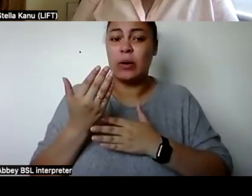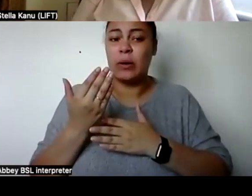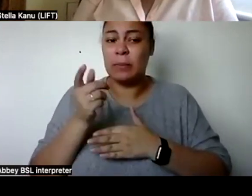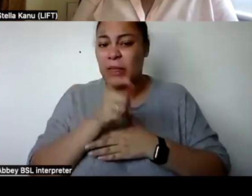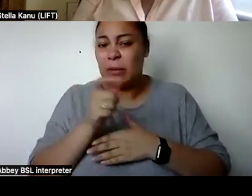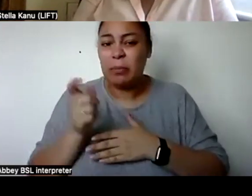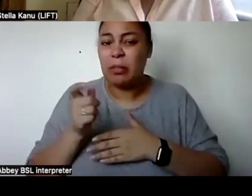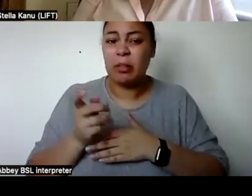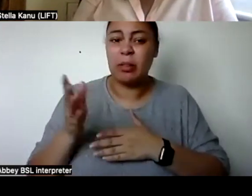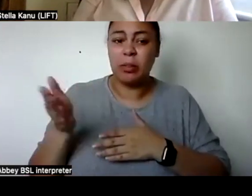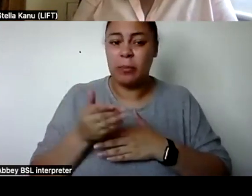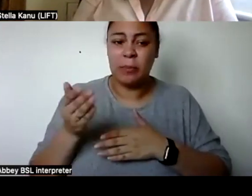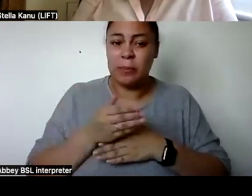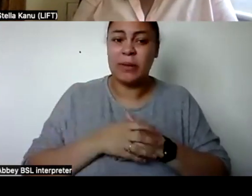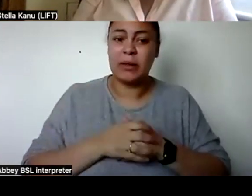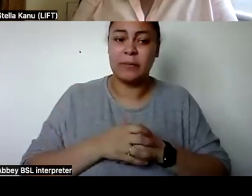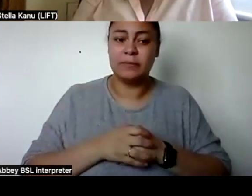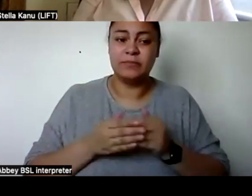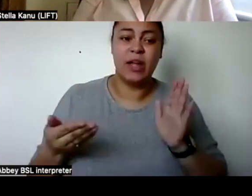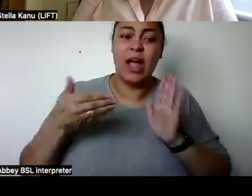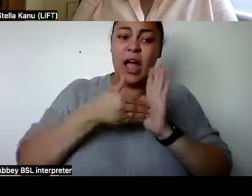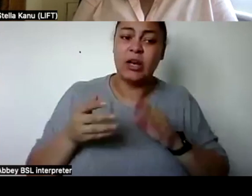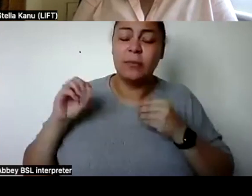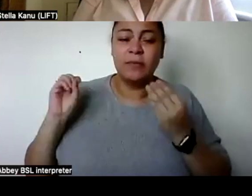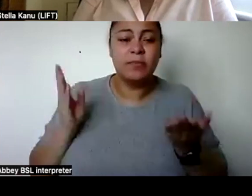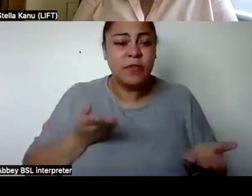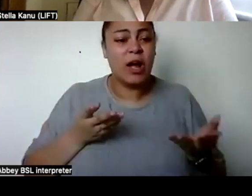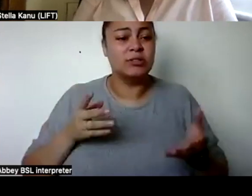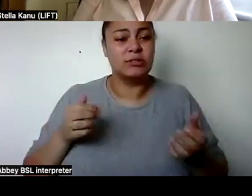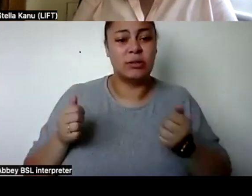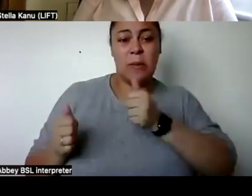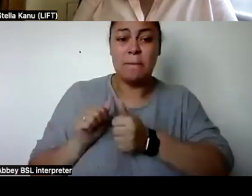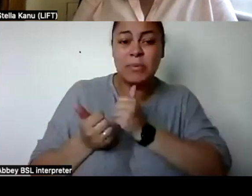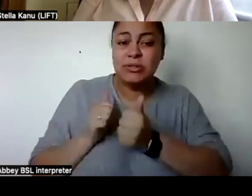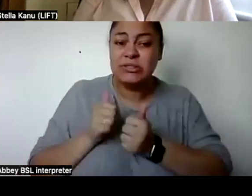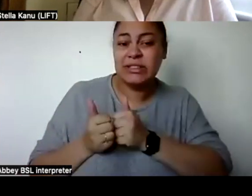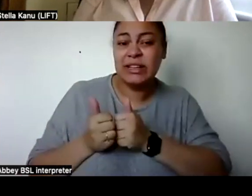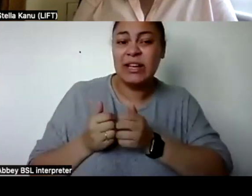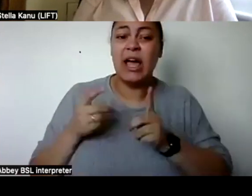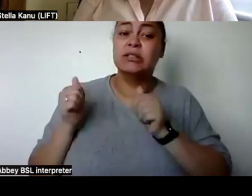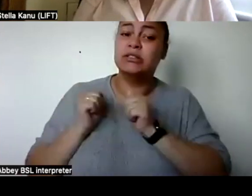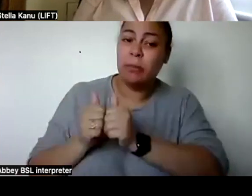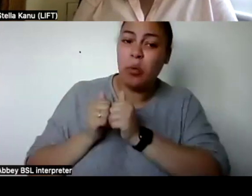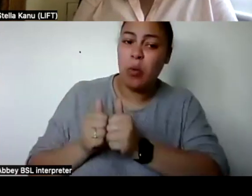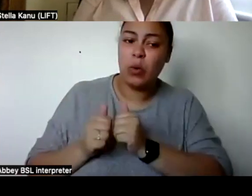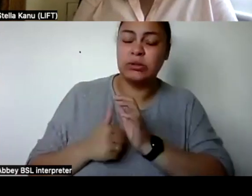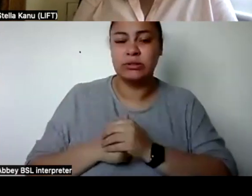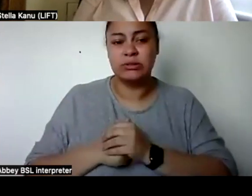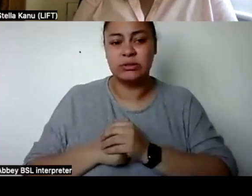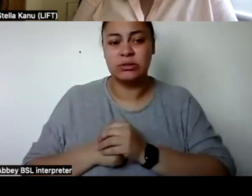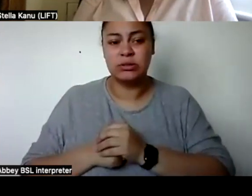Always having two provides a buddy, it provides a support, and it means no one person is expected to represent a